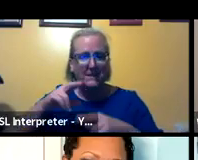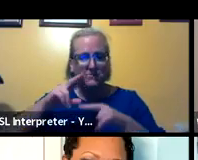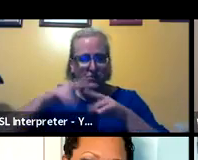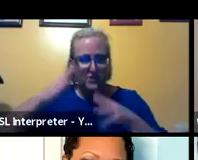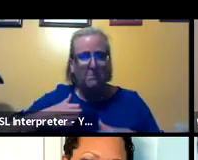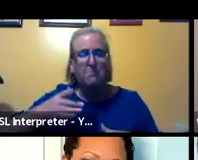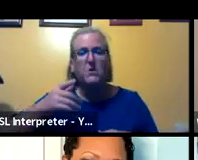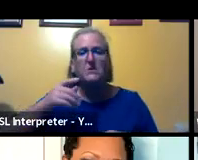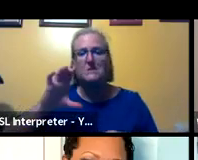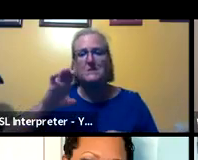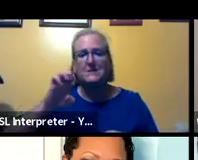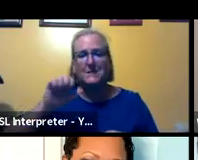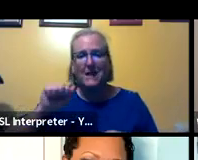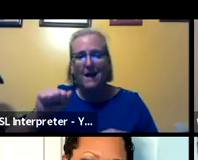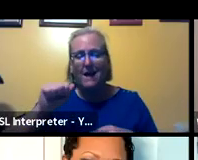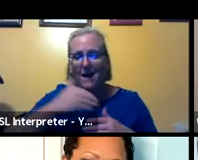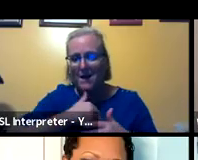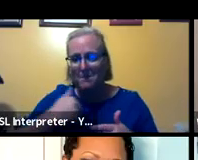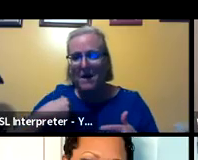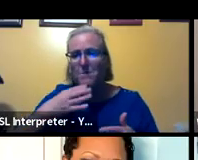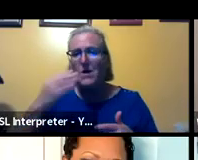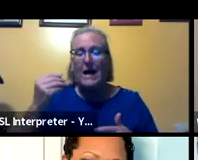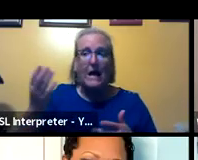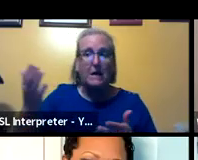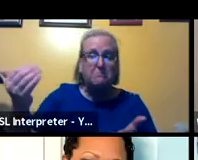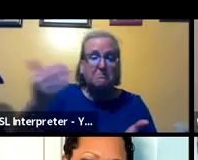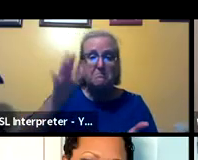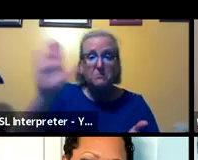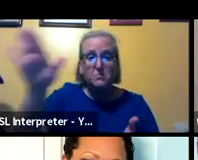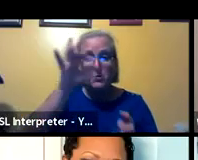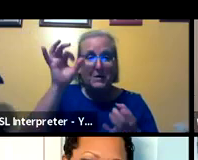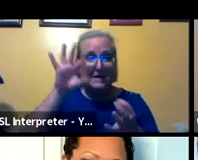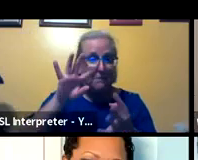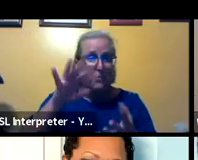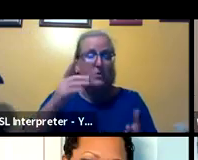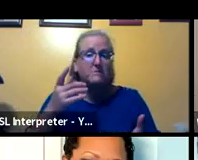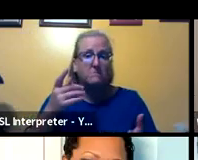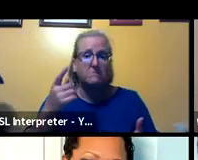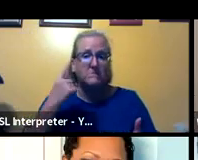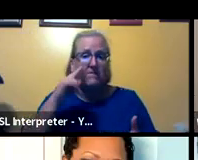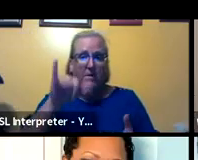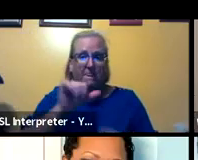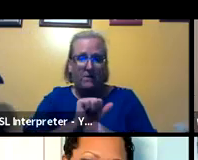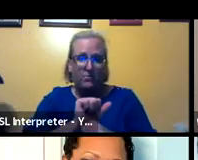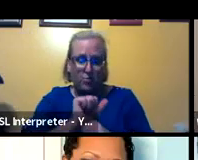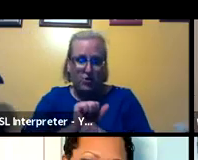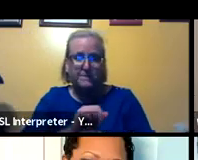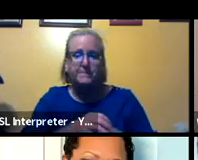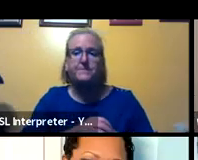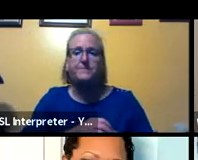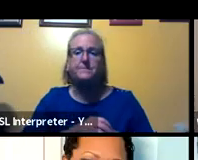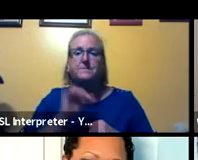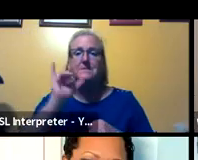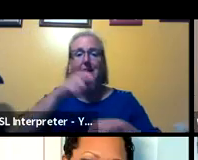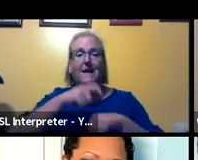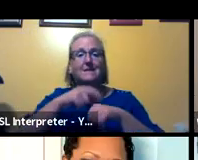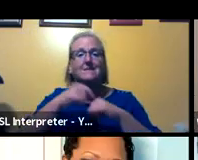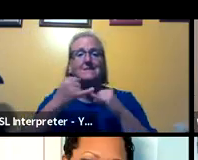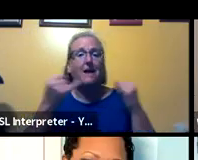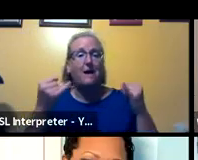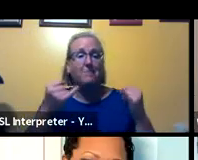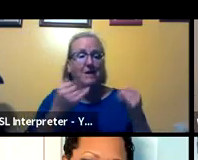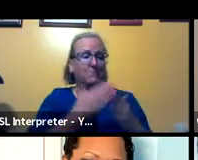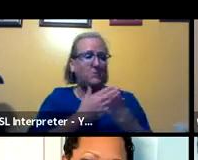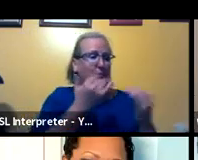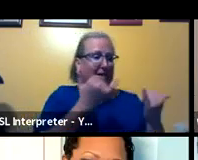CEA members, and we're going to solicit input from any new members who express an interest in the work. And we'd like to, that timeline is going to be between now